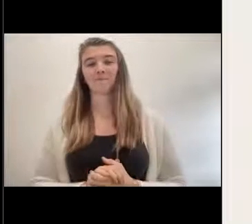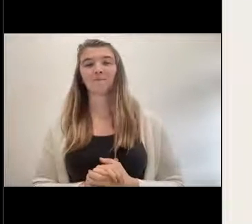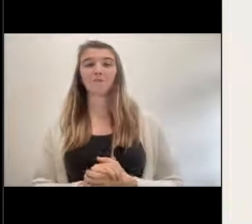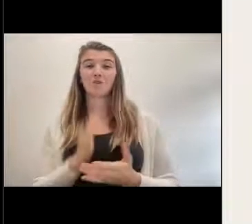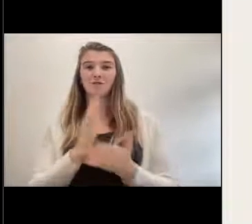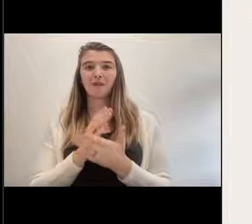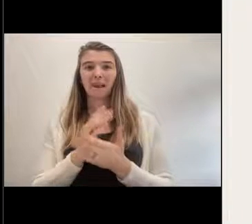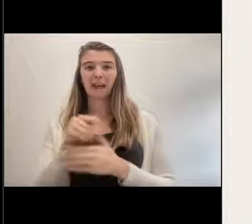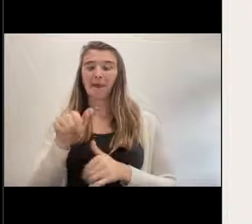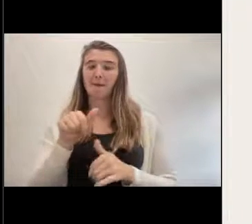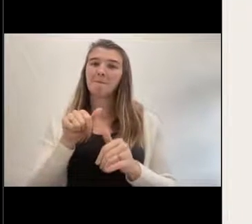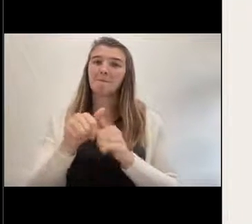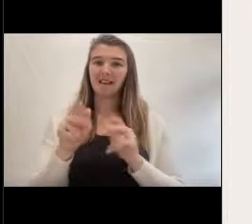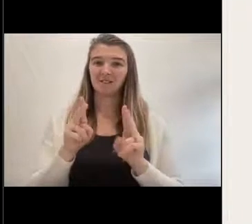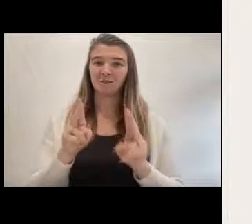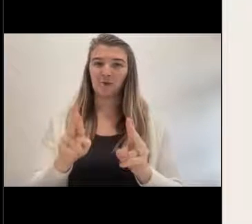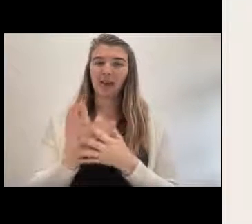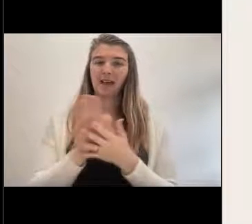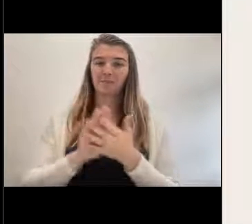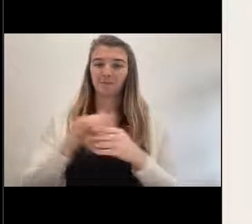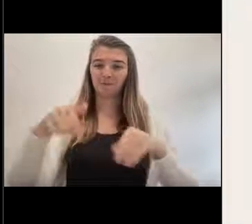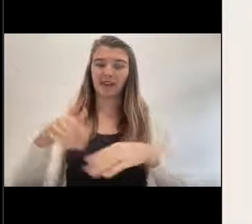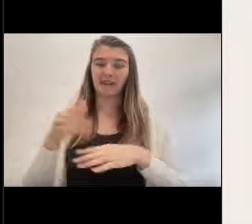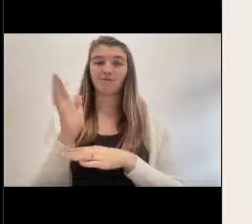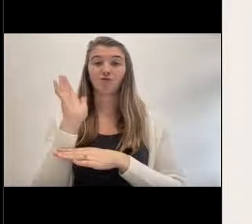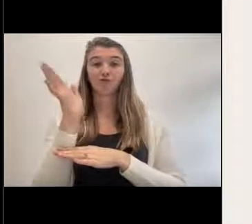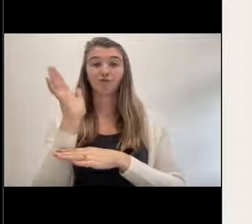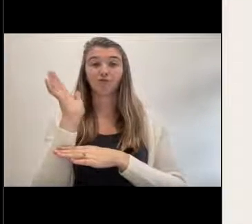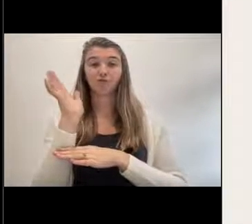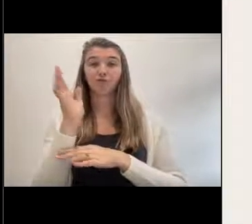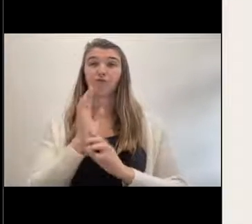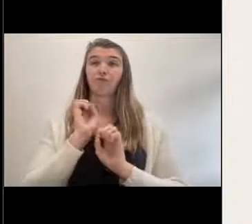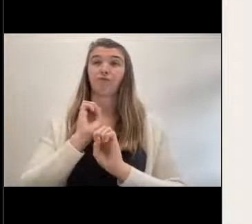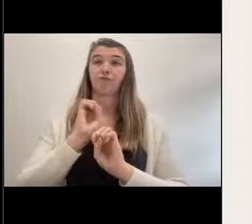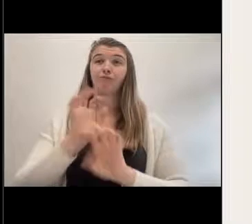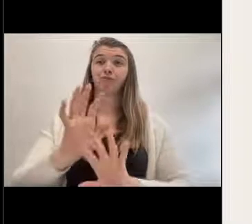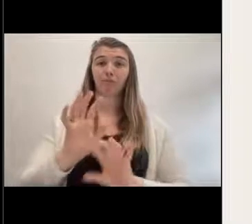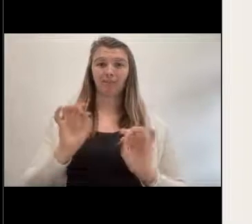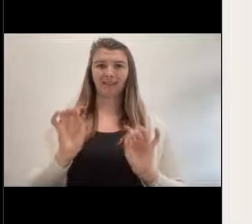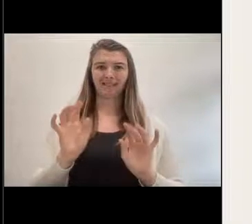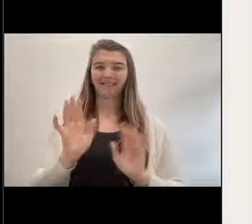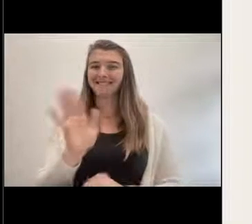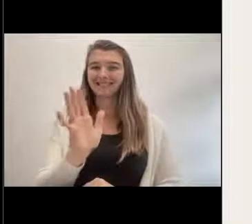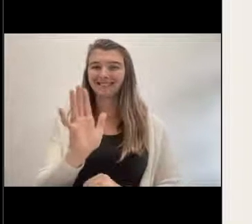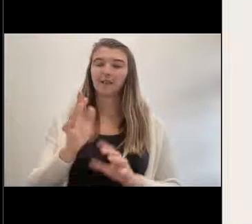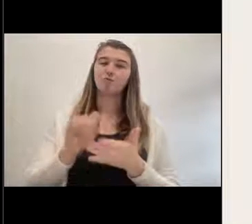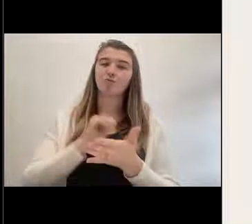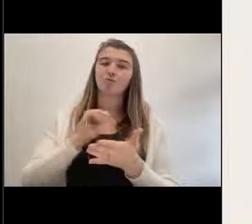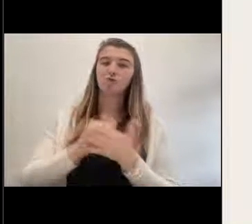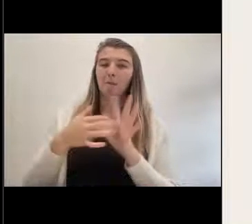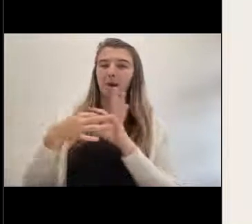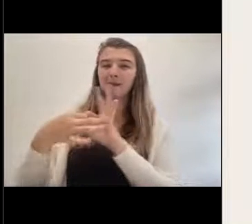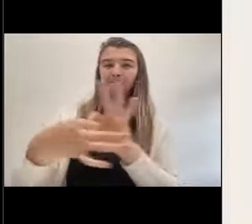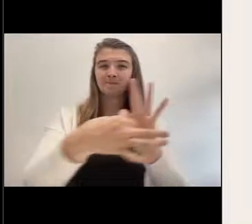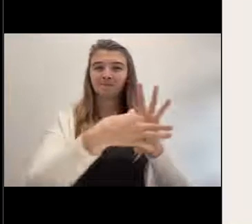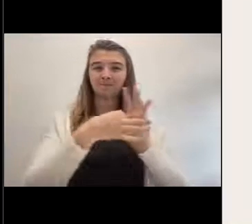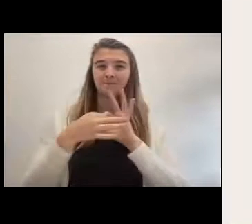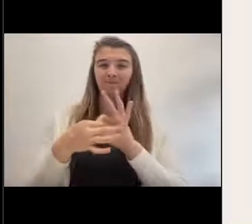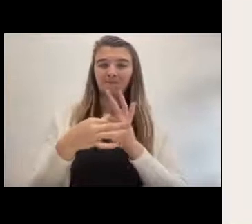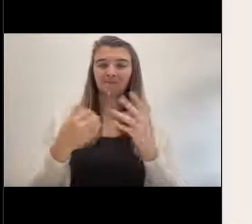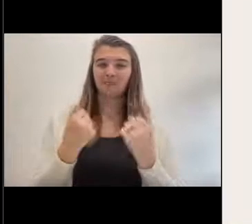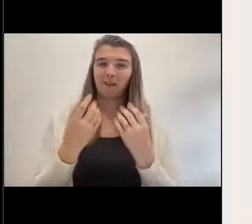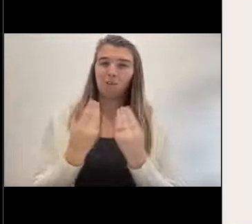sure that, that this is not just a broadcast, but actually a webinar, a proper engaged event itself. So do please ask those